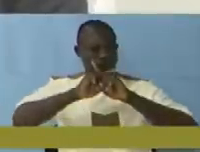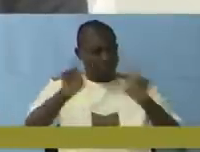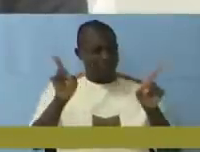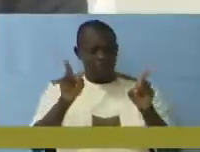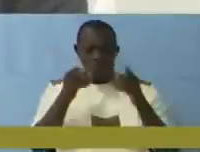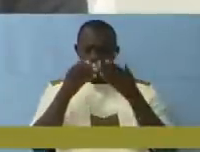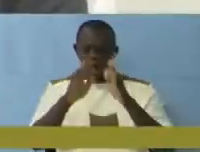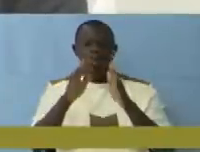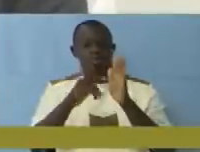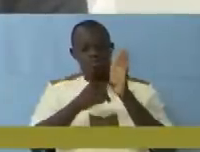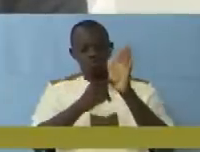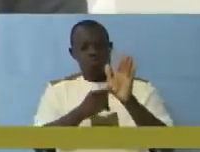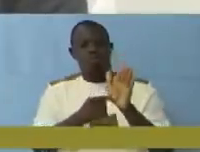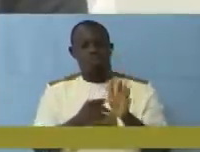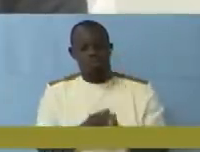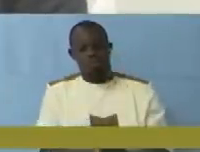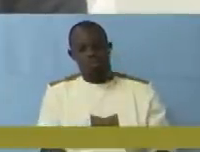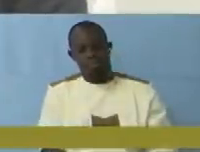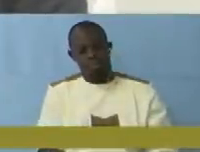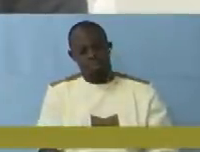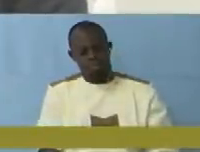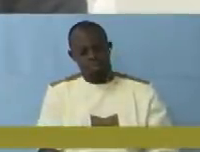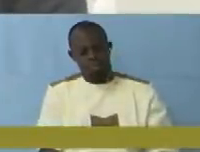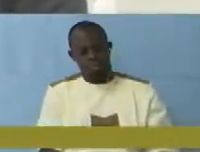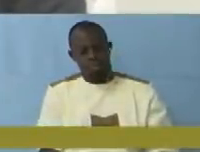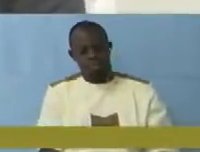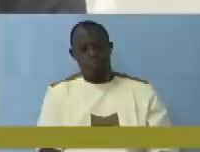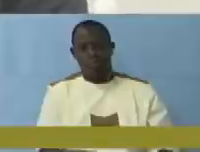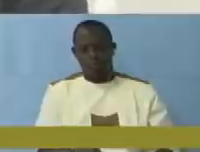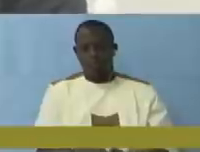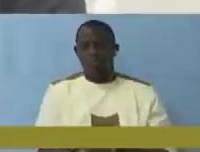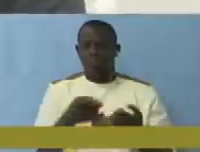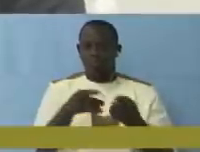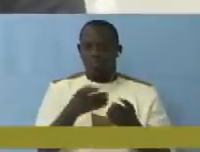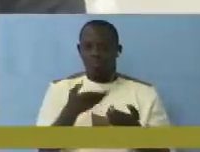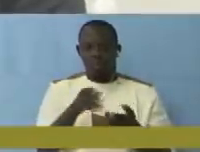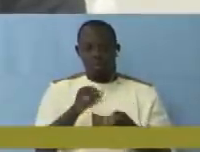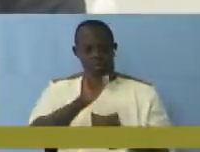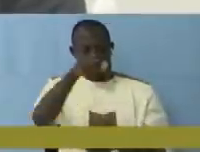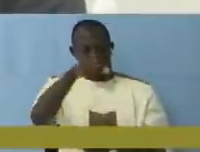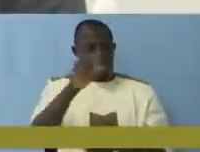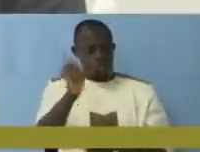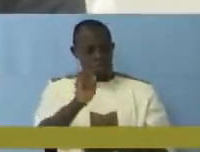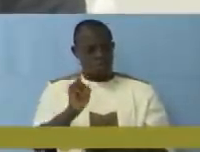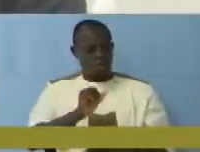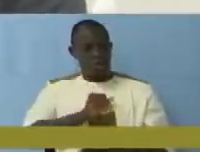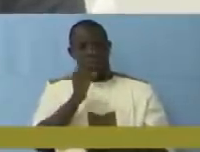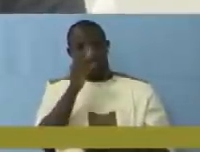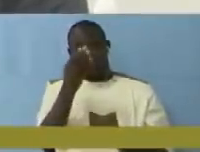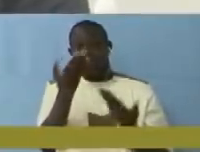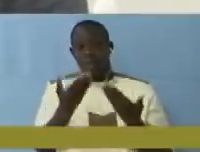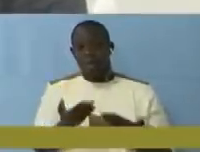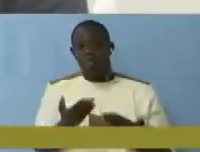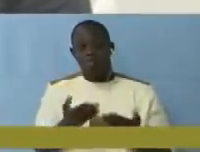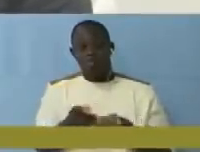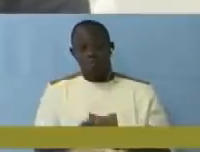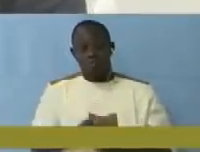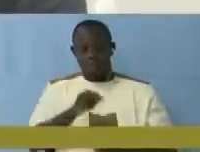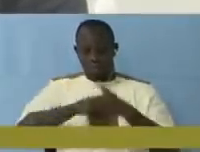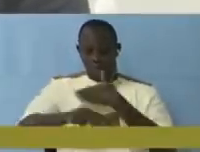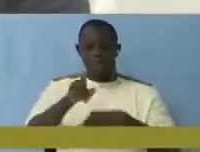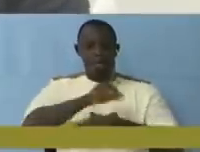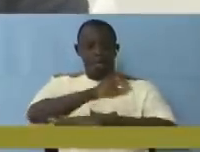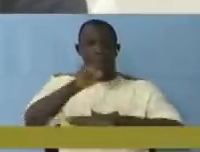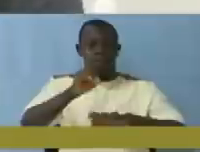direction. makawni ya nyati tamandere sila dolla Like that you are saying now. ko ita kamen fo nyan sainte In